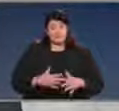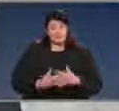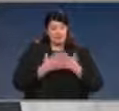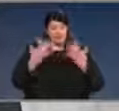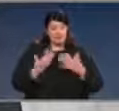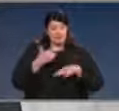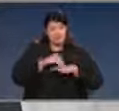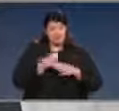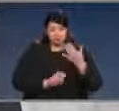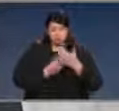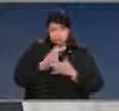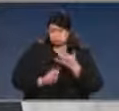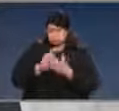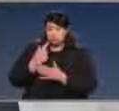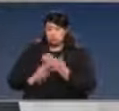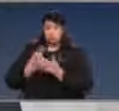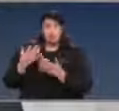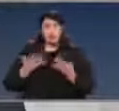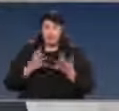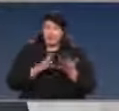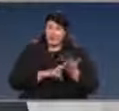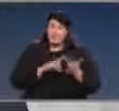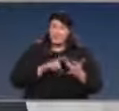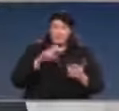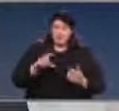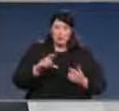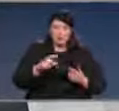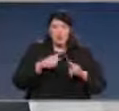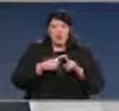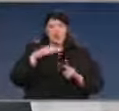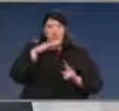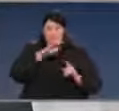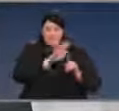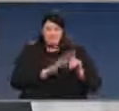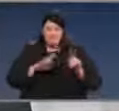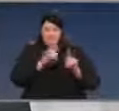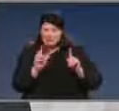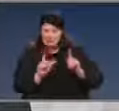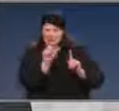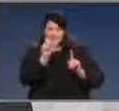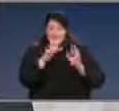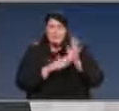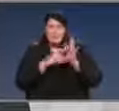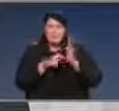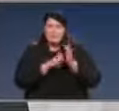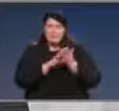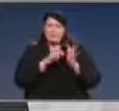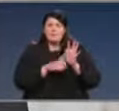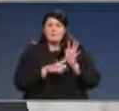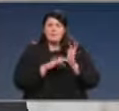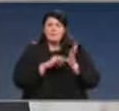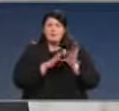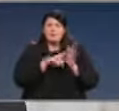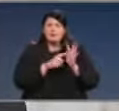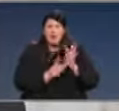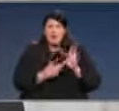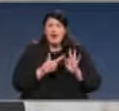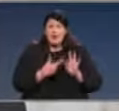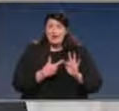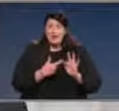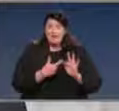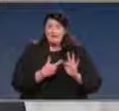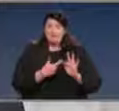we're facing at the moment are in Victoria, and particularly in Melbourne and the Mitchell Shire. And there is a much